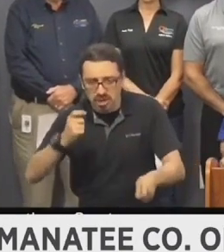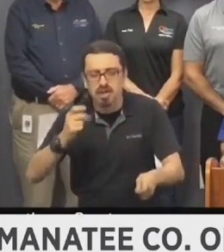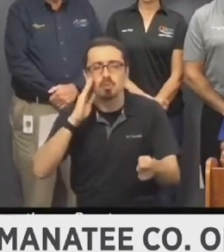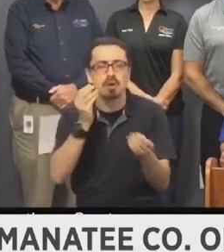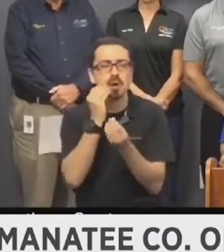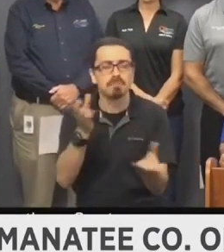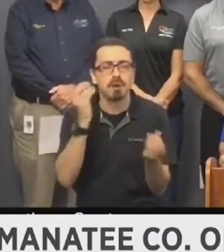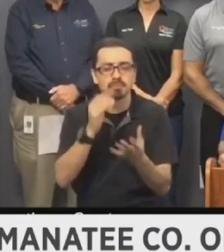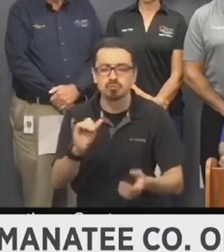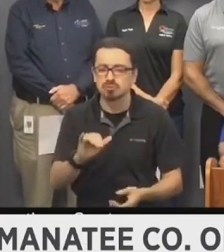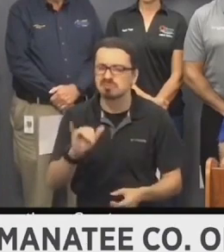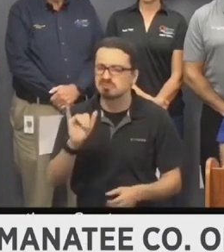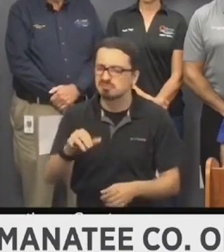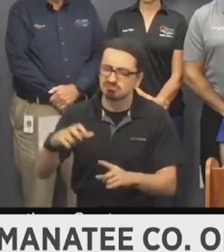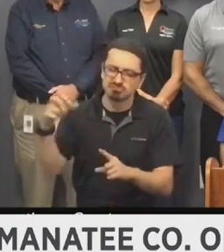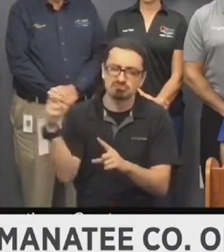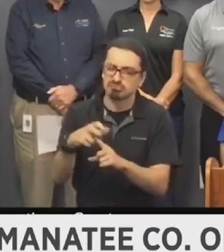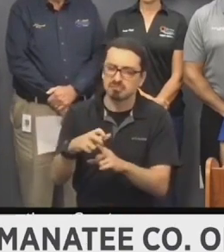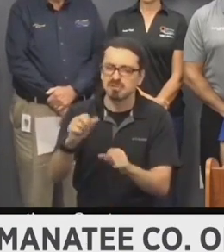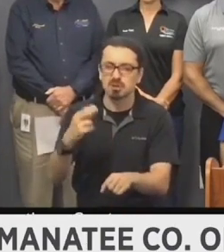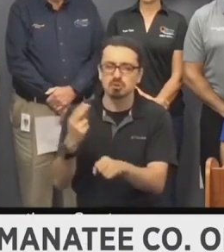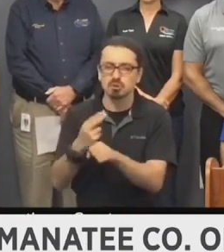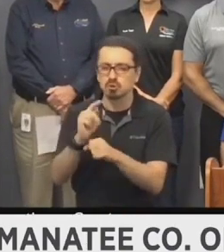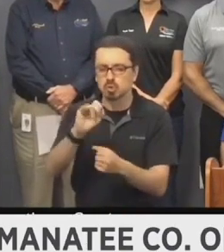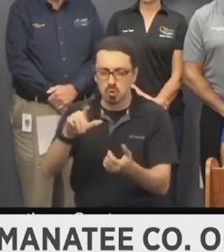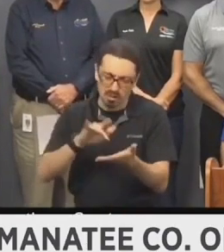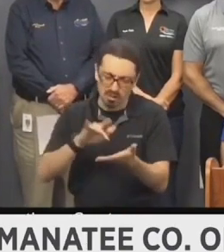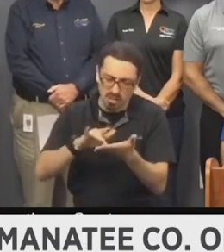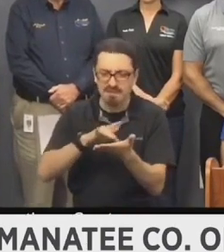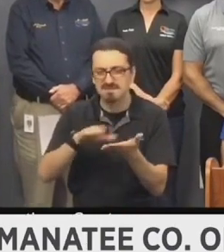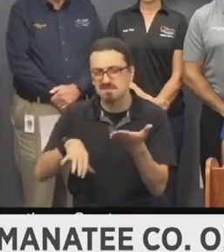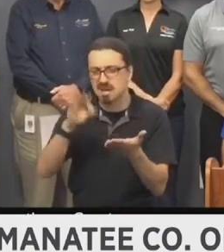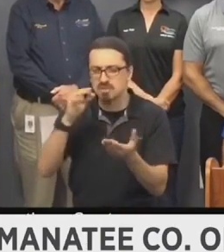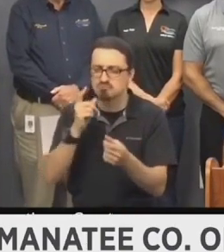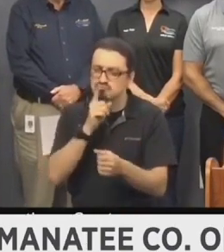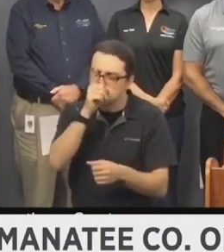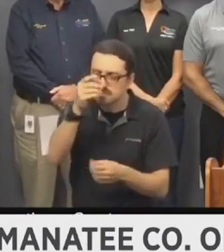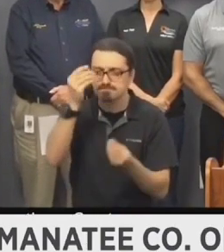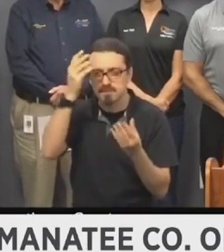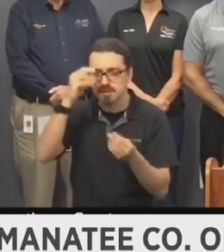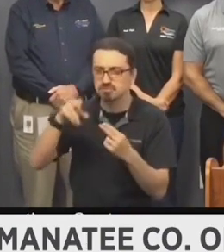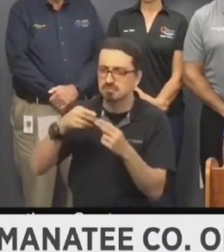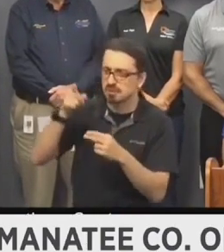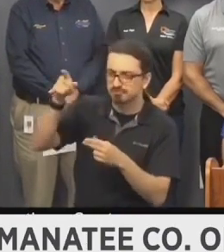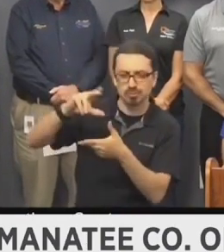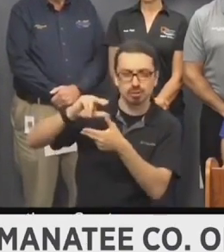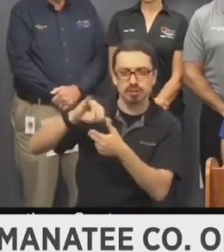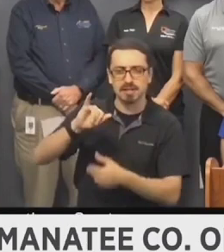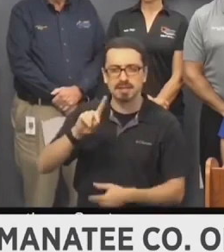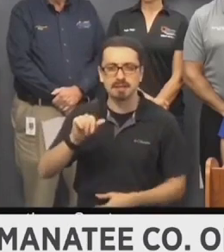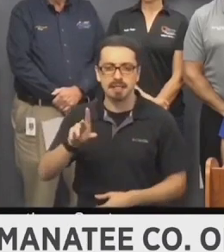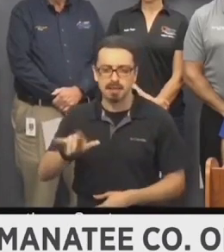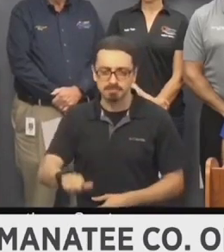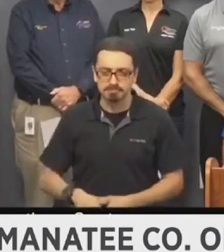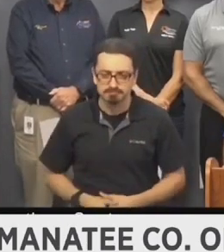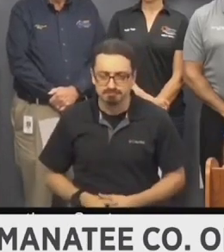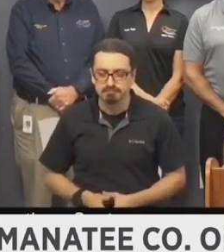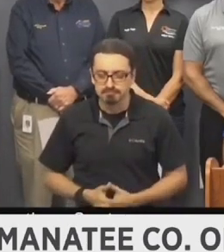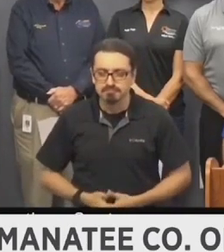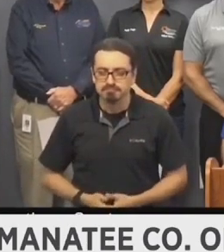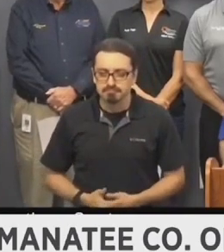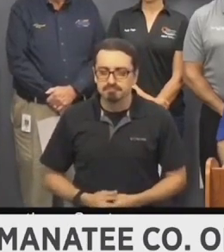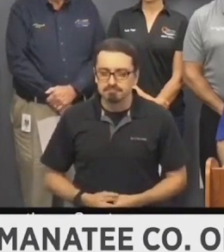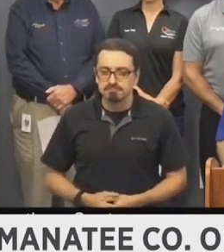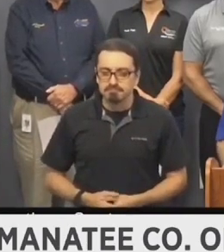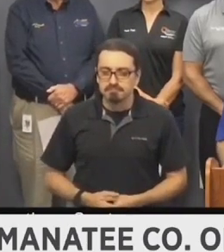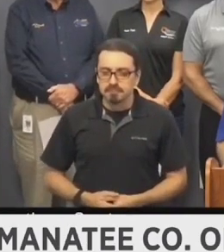fantastic way for you to stay informed and receive real-time information throughout the storm. We're beginning to see some impacts across the region, as I said before.